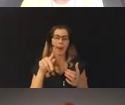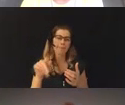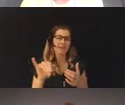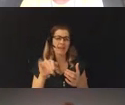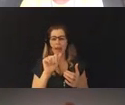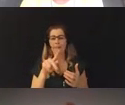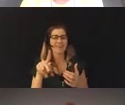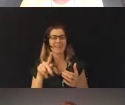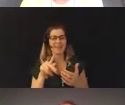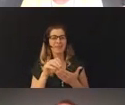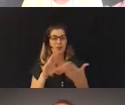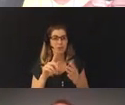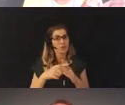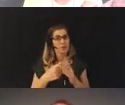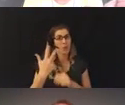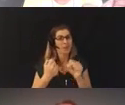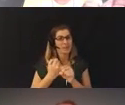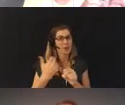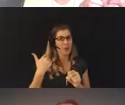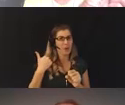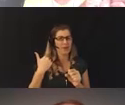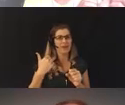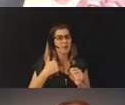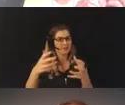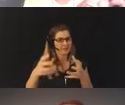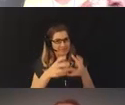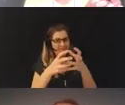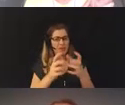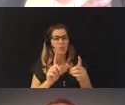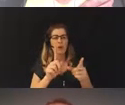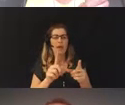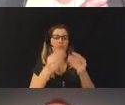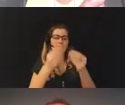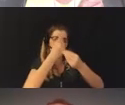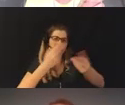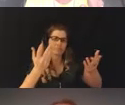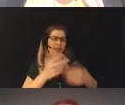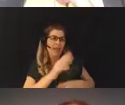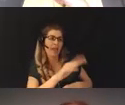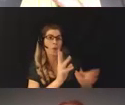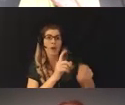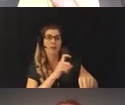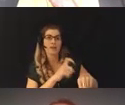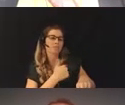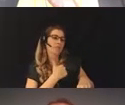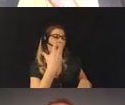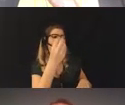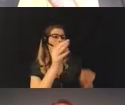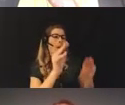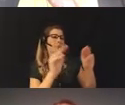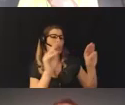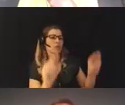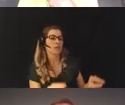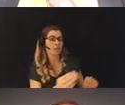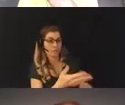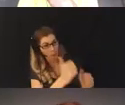program 3 years ago now, I sent a group text over winter break and said, hey, I'm going to go to a museum today. I don't know if you